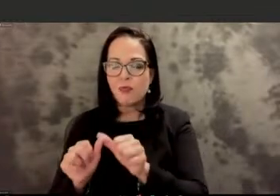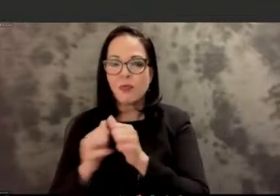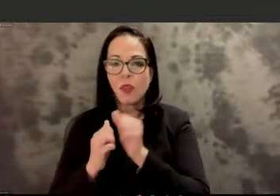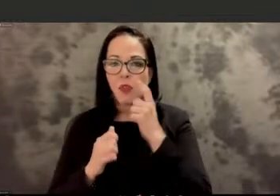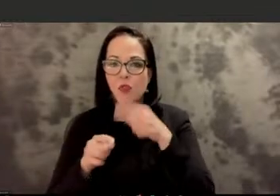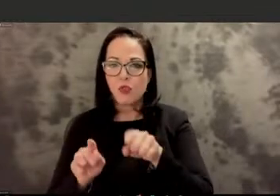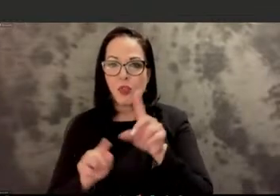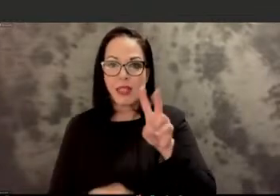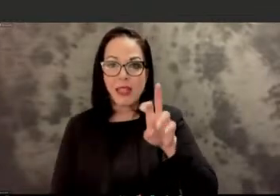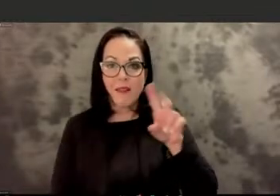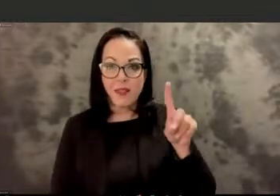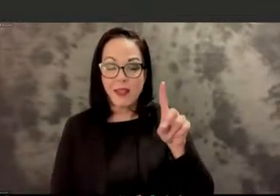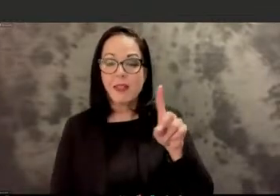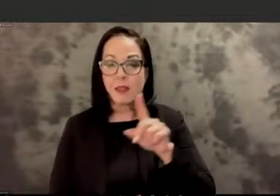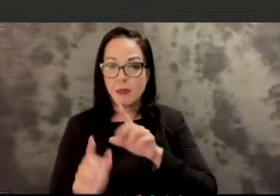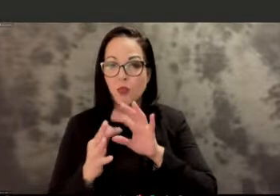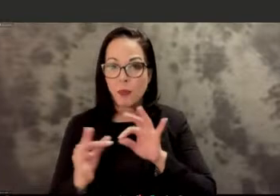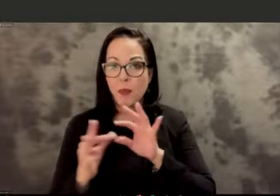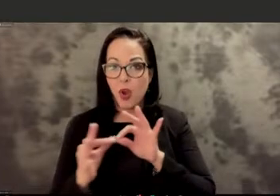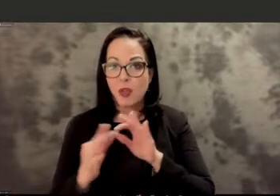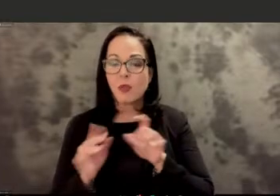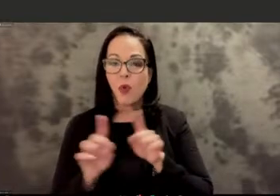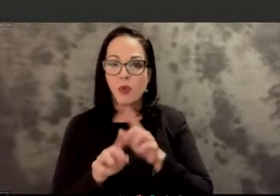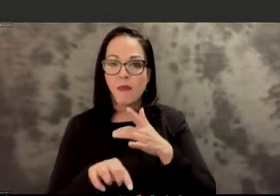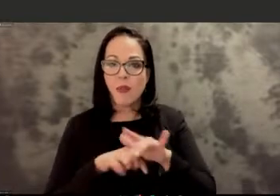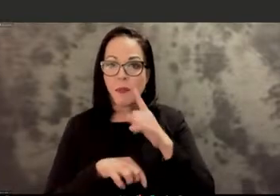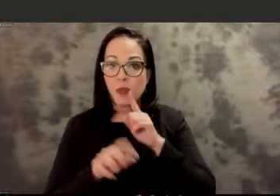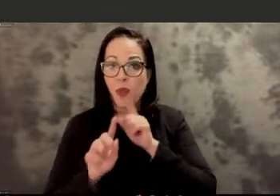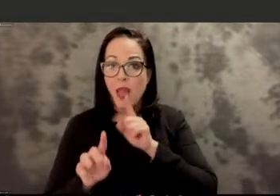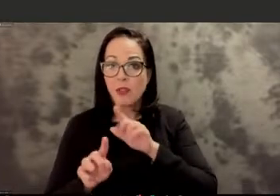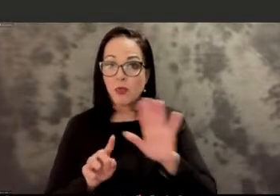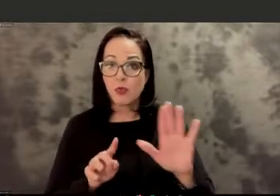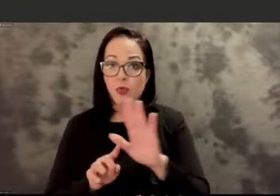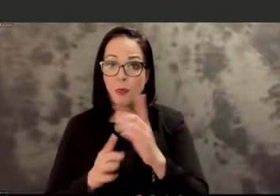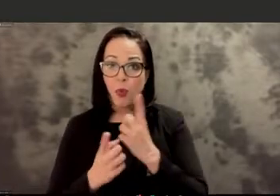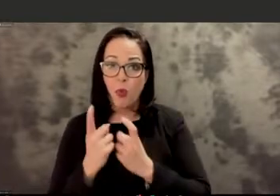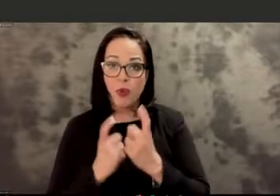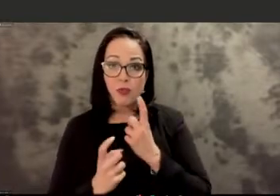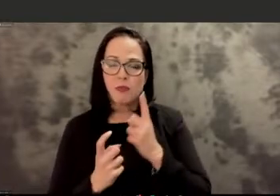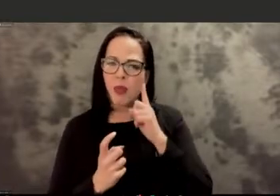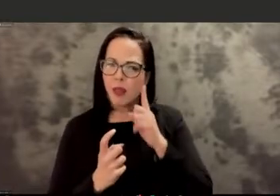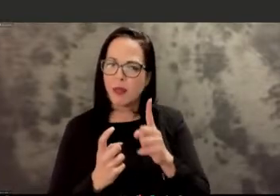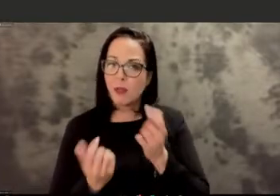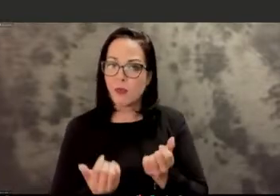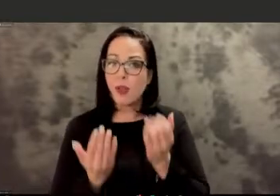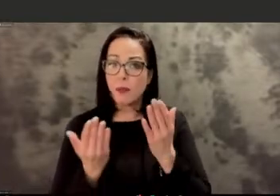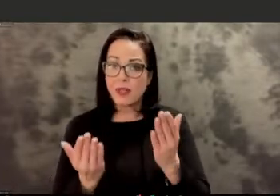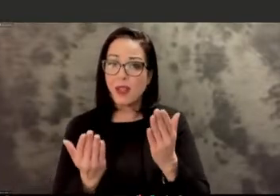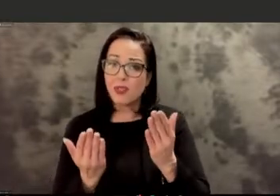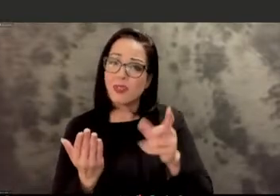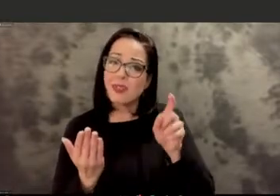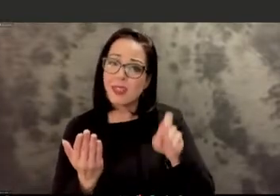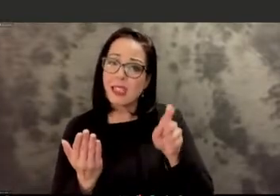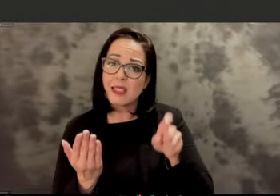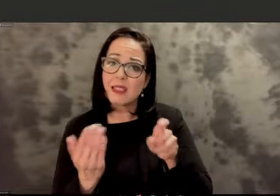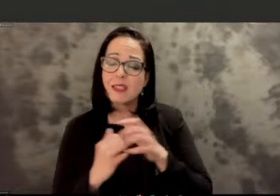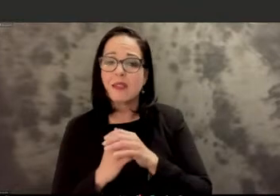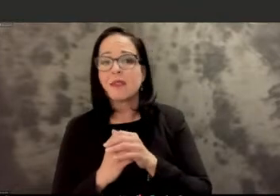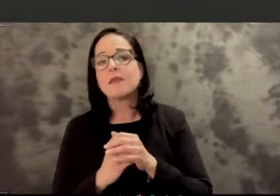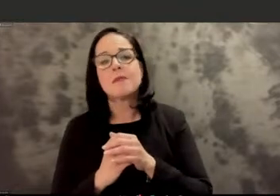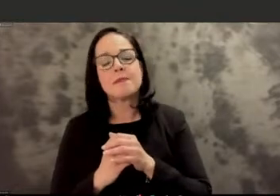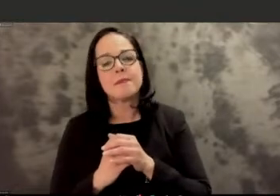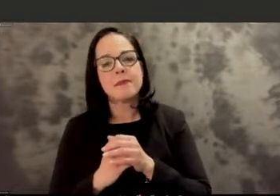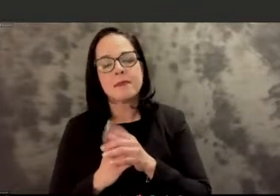available also to answer some questions. I think some recommendations are in order, and I'm just